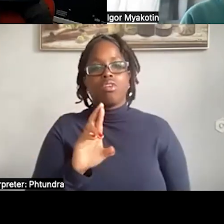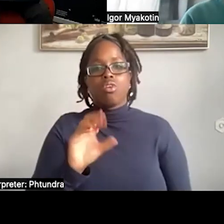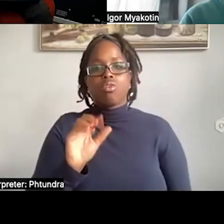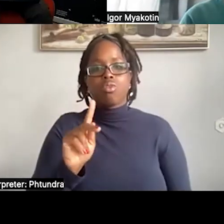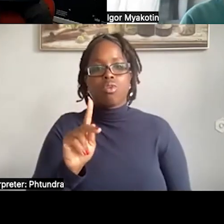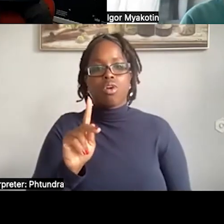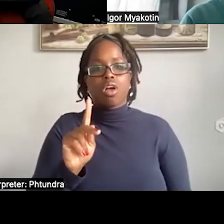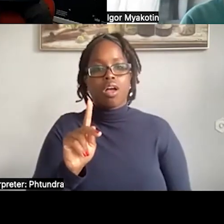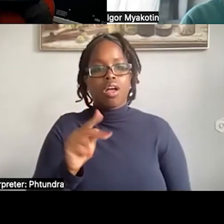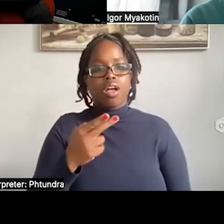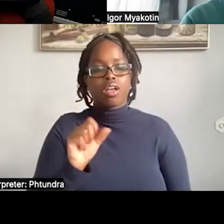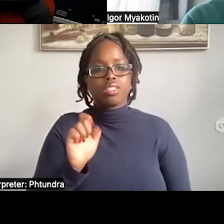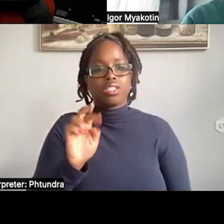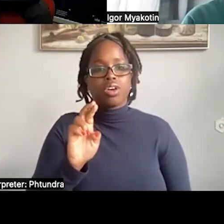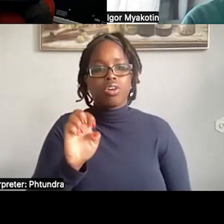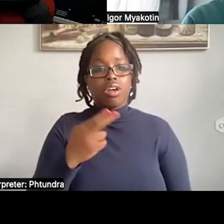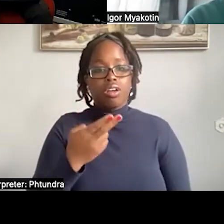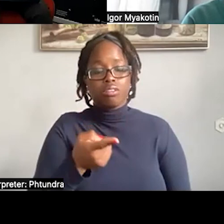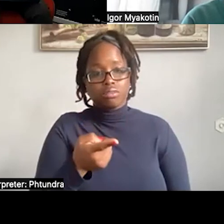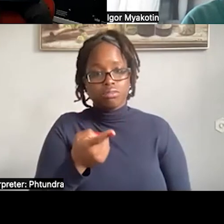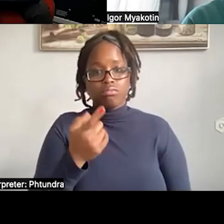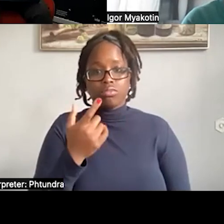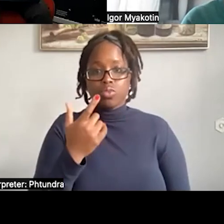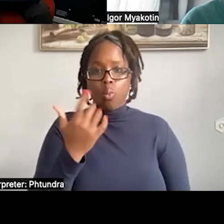see your films?